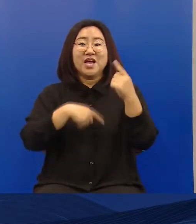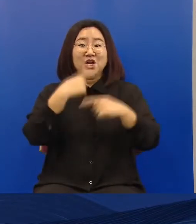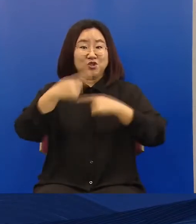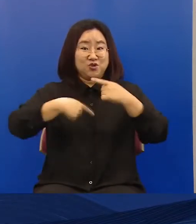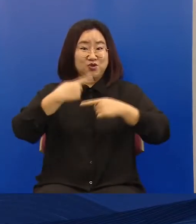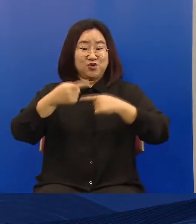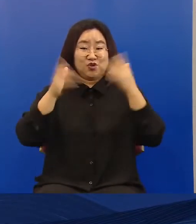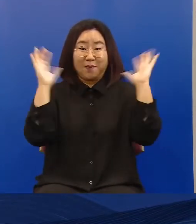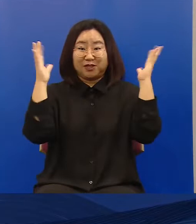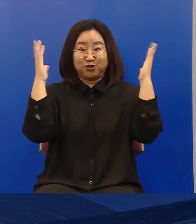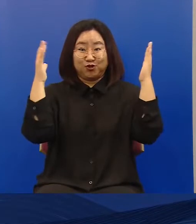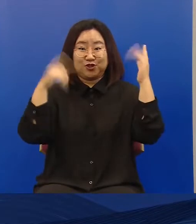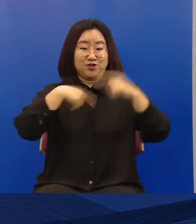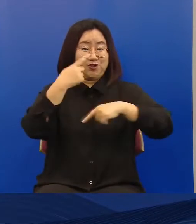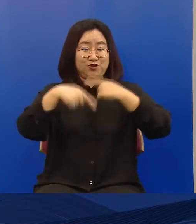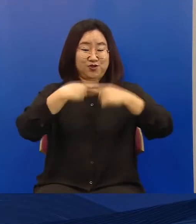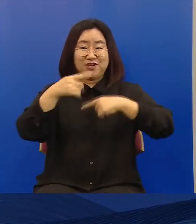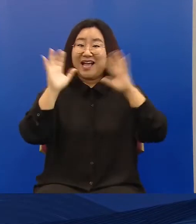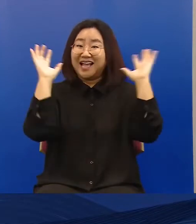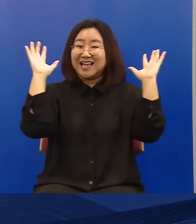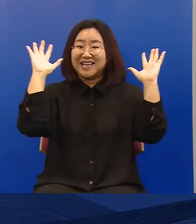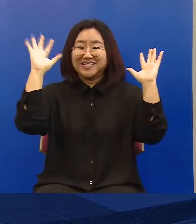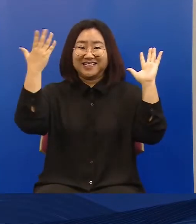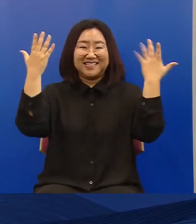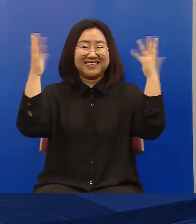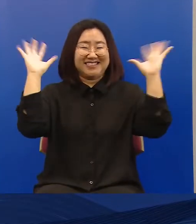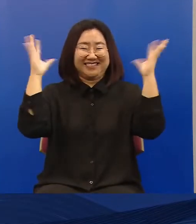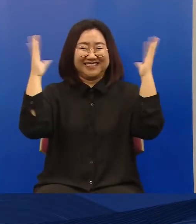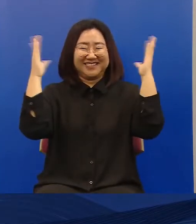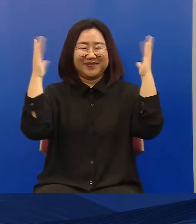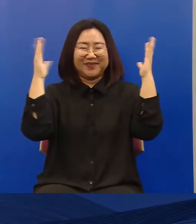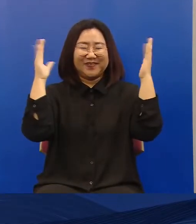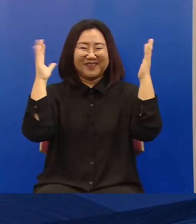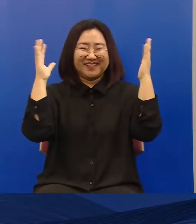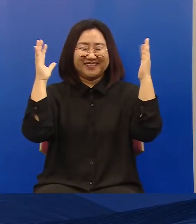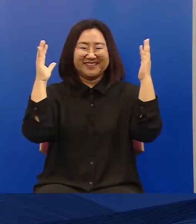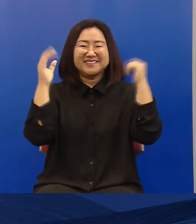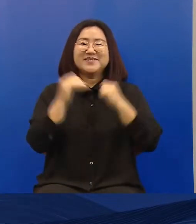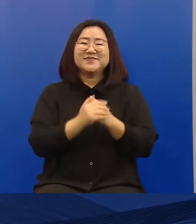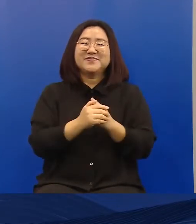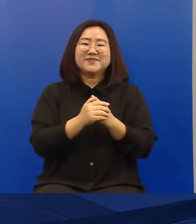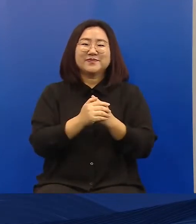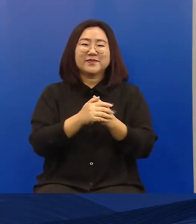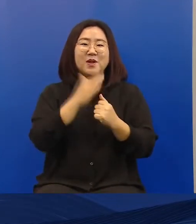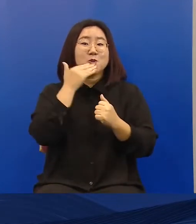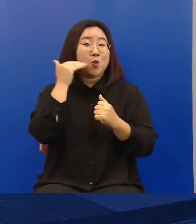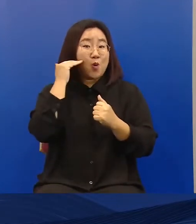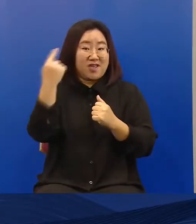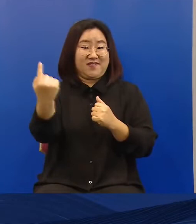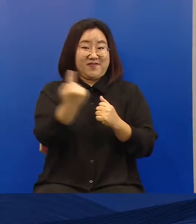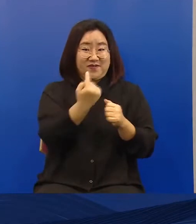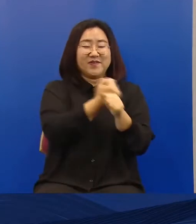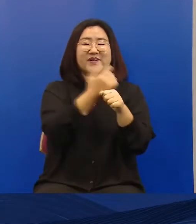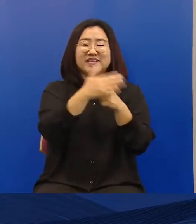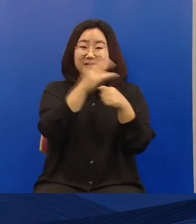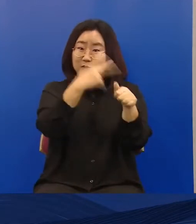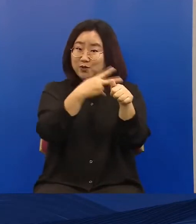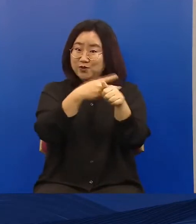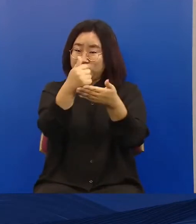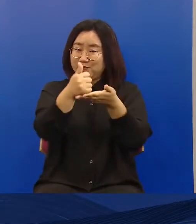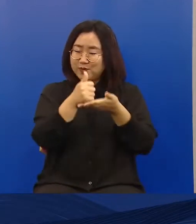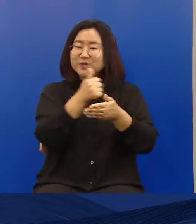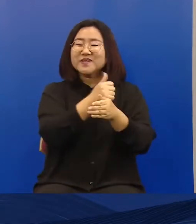a person with hearing loss. So actually, we wave our hands like this to